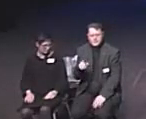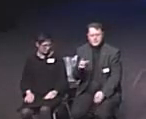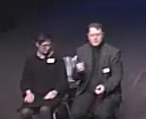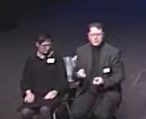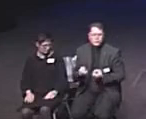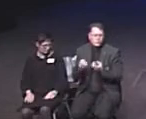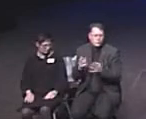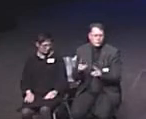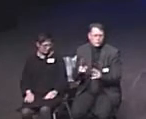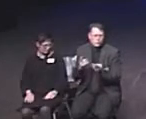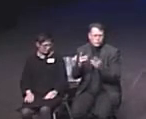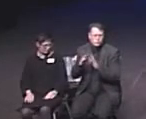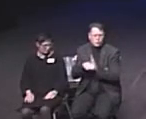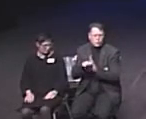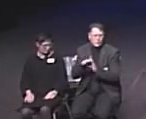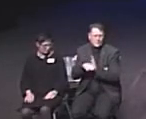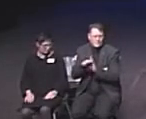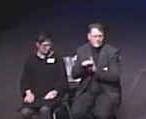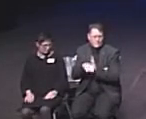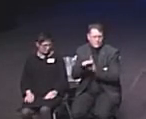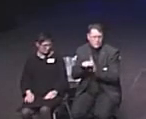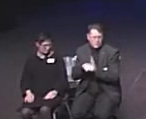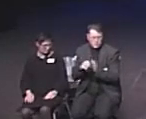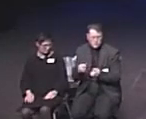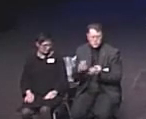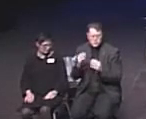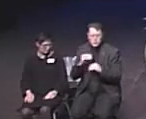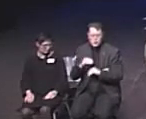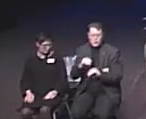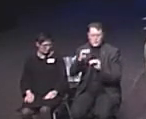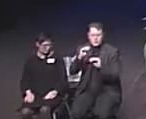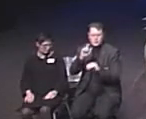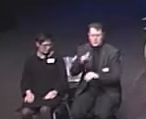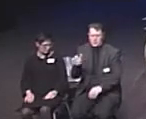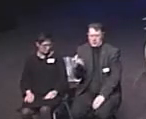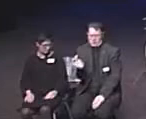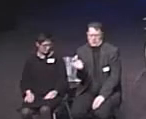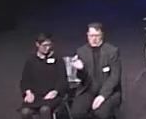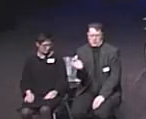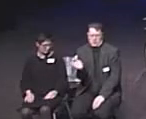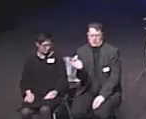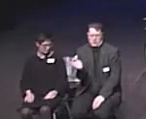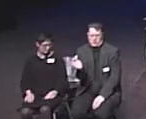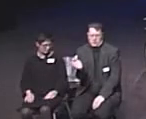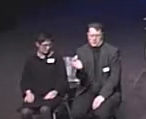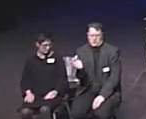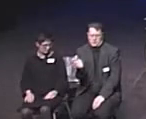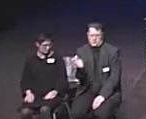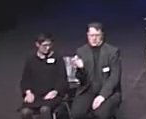created new programs for teachers. Now I see the words